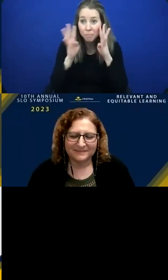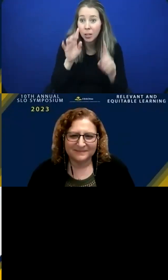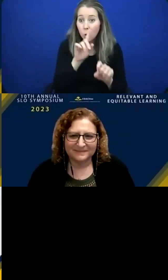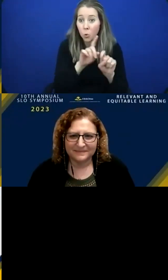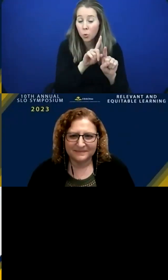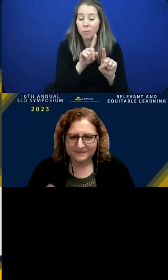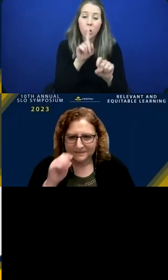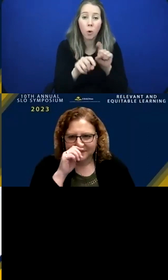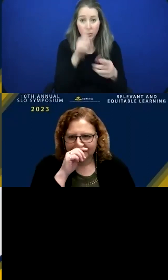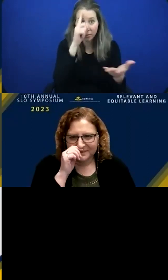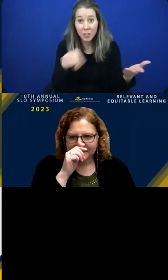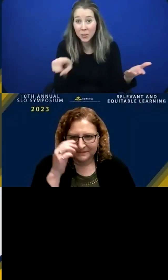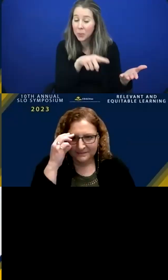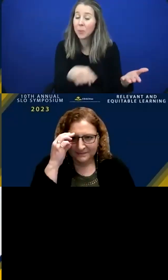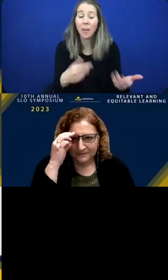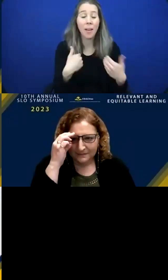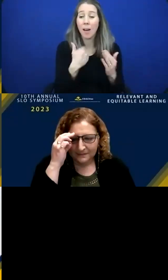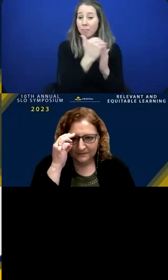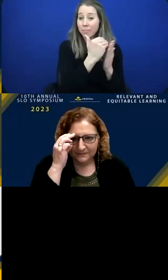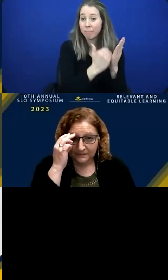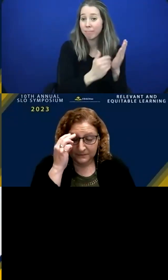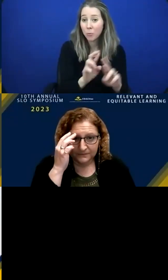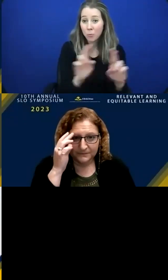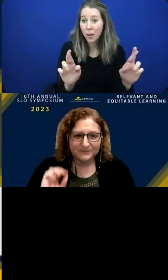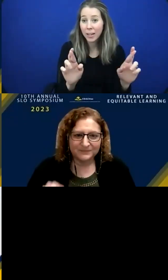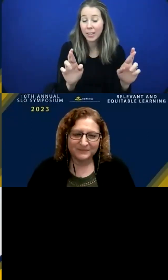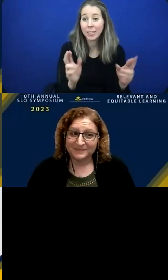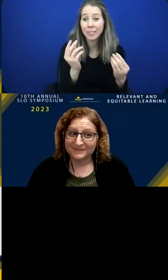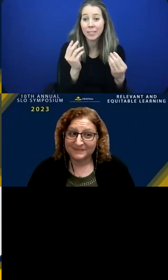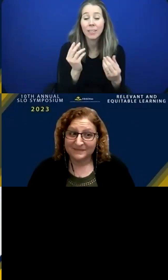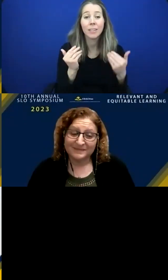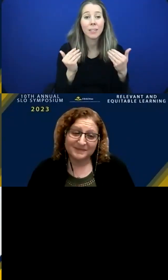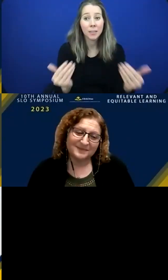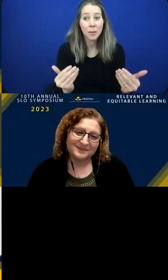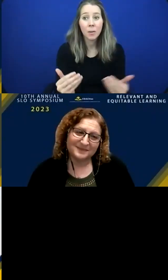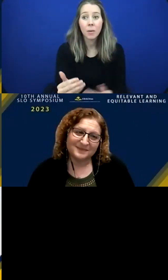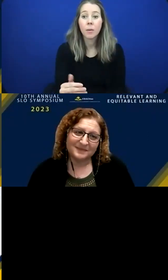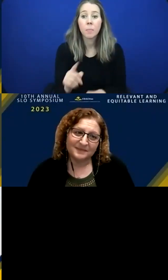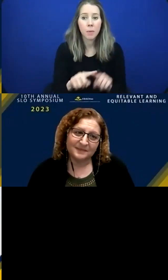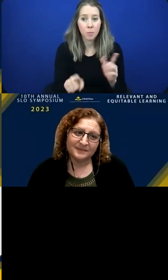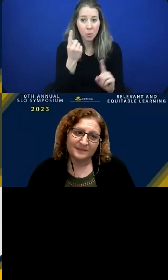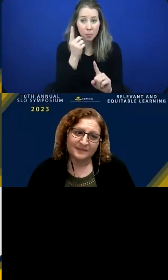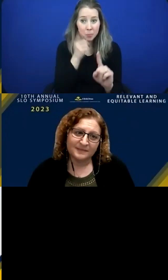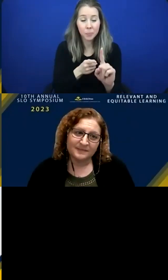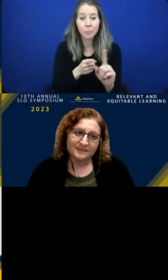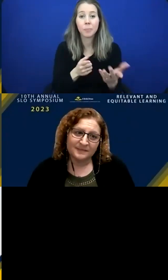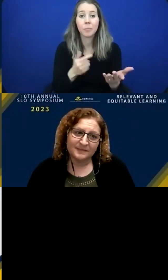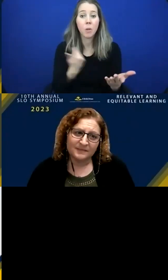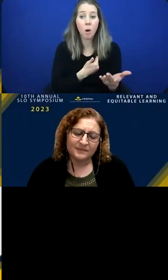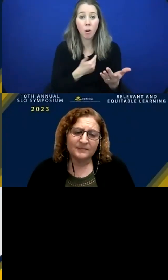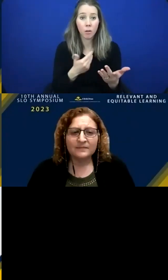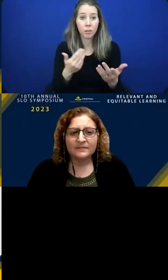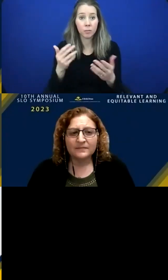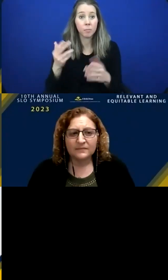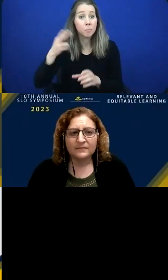them ready to go. But just one point of reference here for our audience. Please